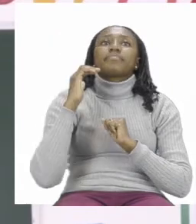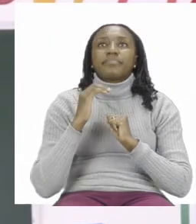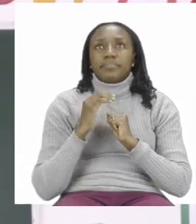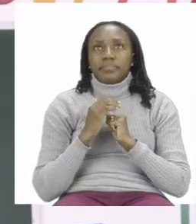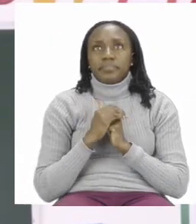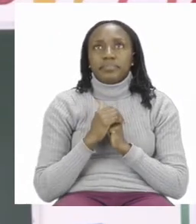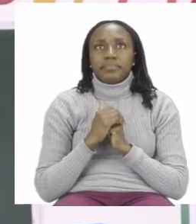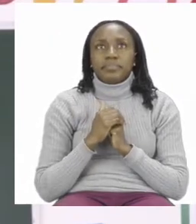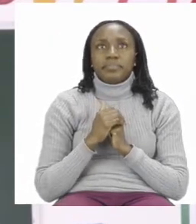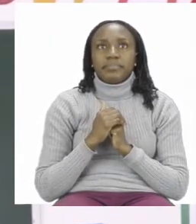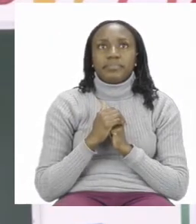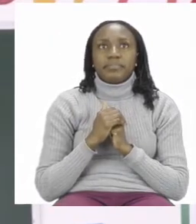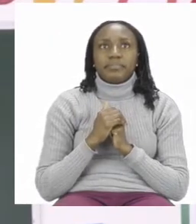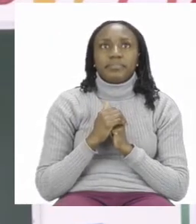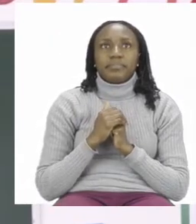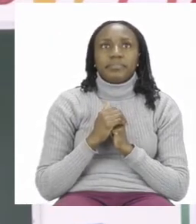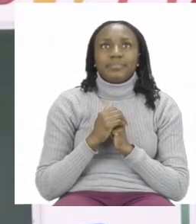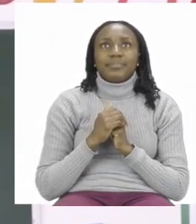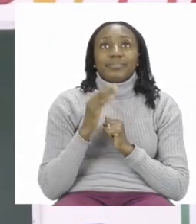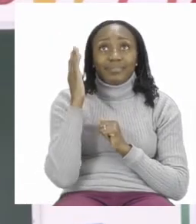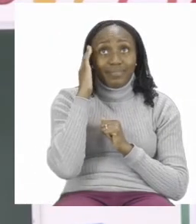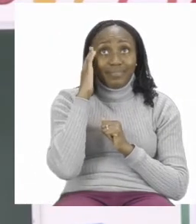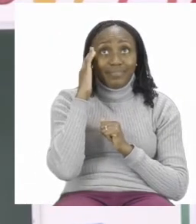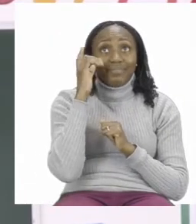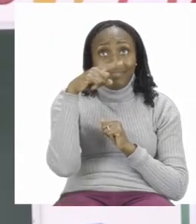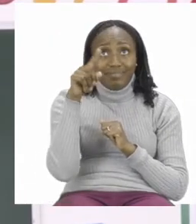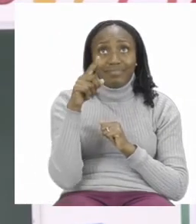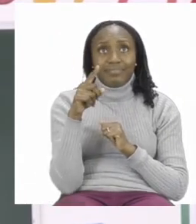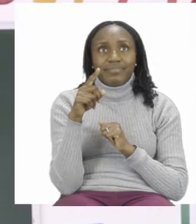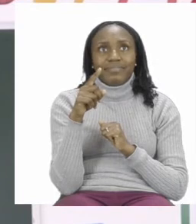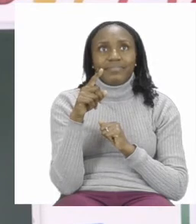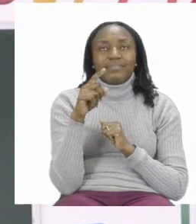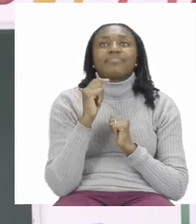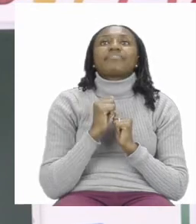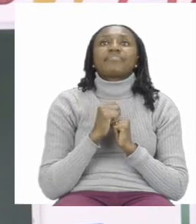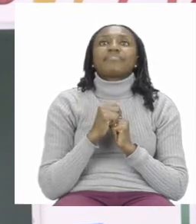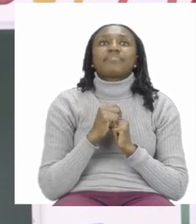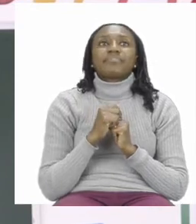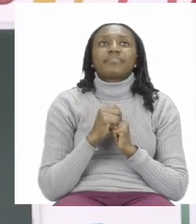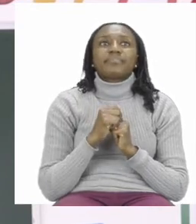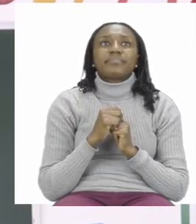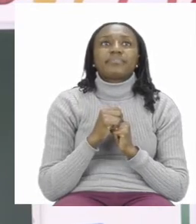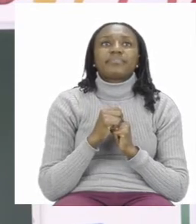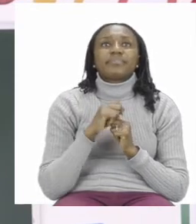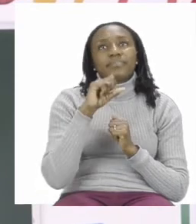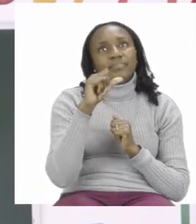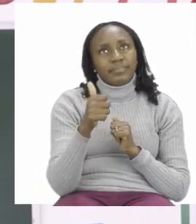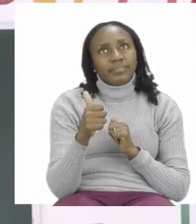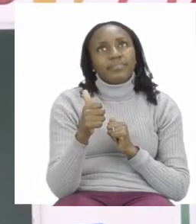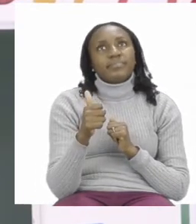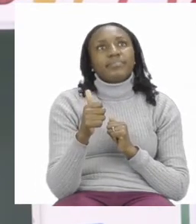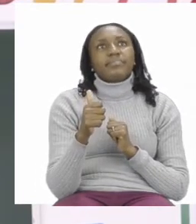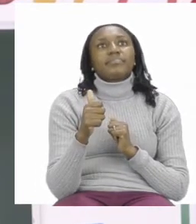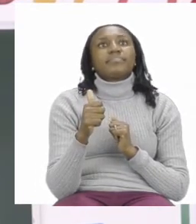tree. So now we know we have done the correct thing for one of the apples. The other apples, my boys